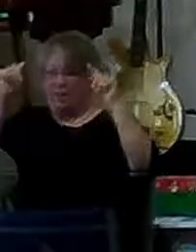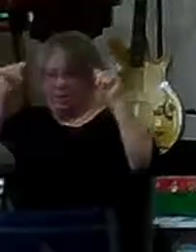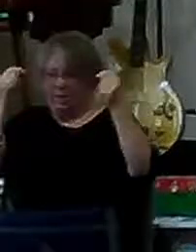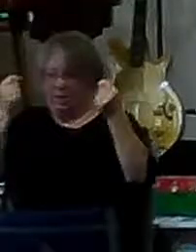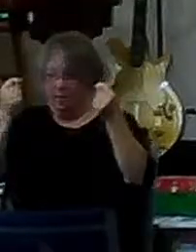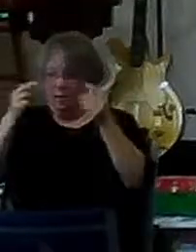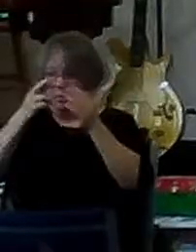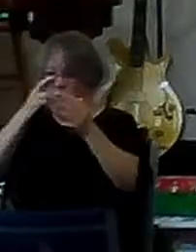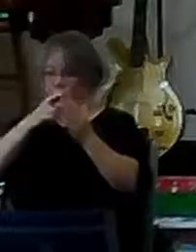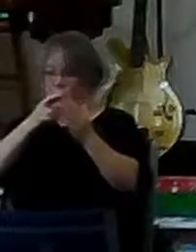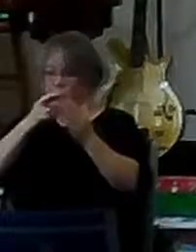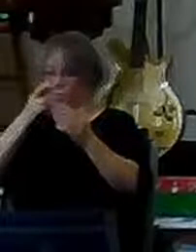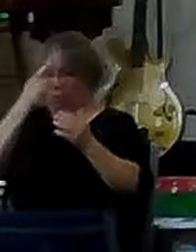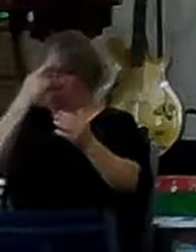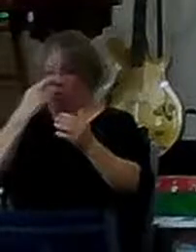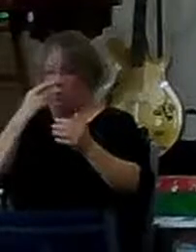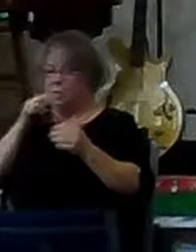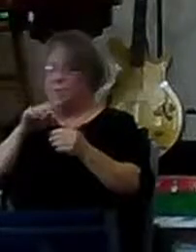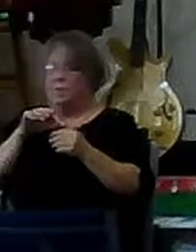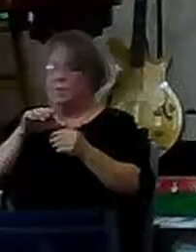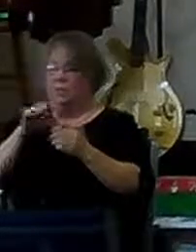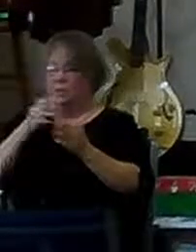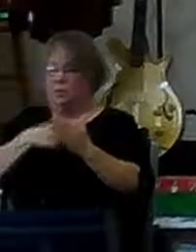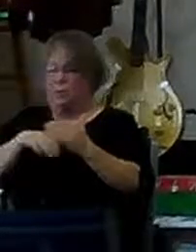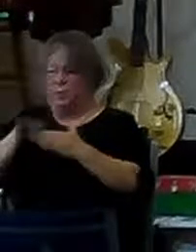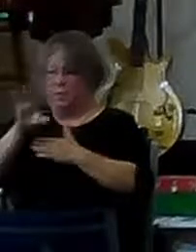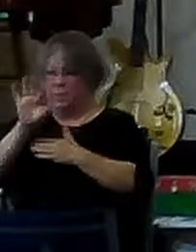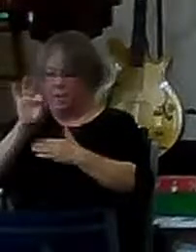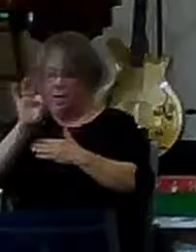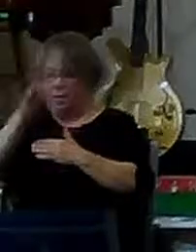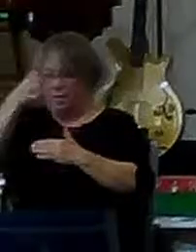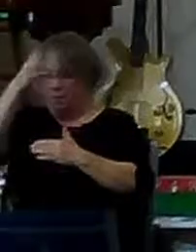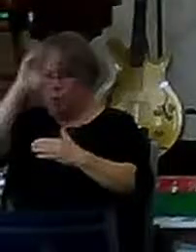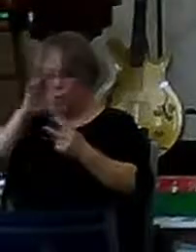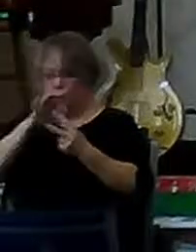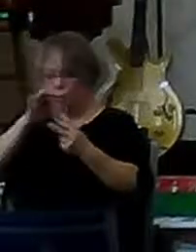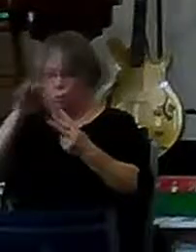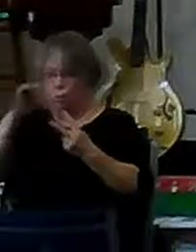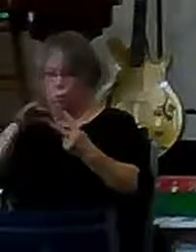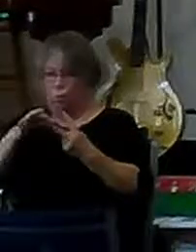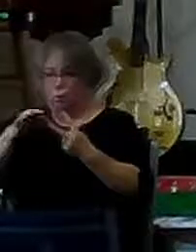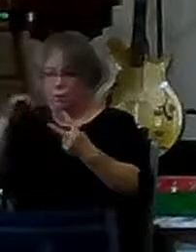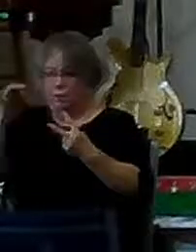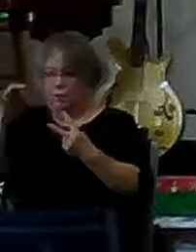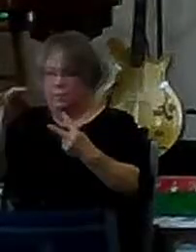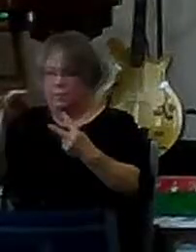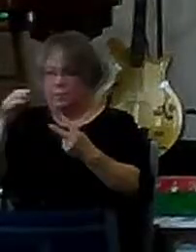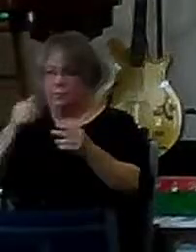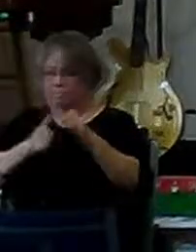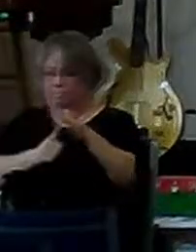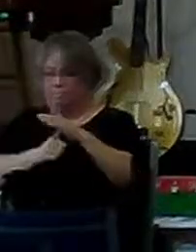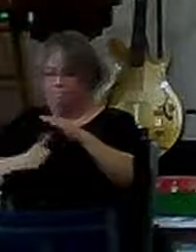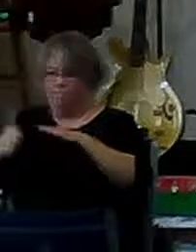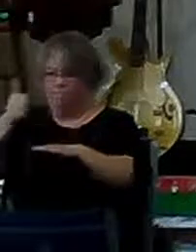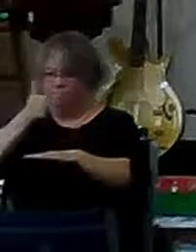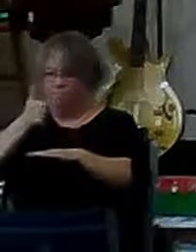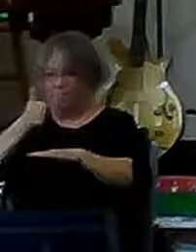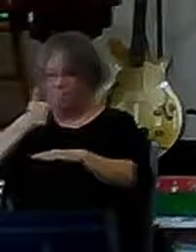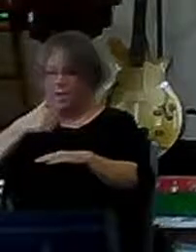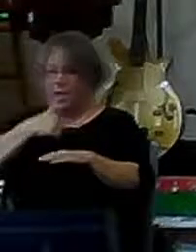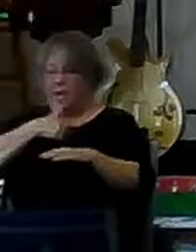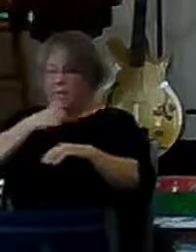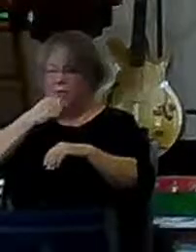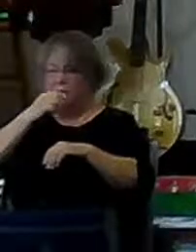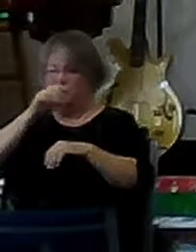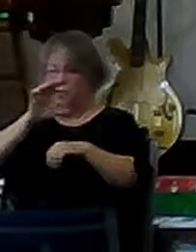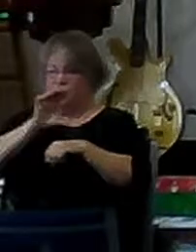9 is the sovereign election of God. And so my friend was curious. I'm in a church that doesn't believe